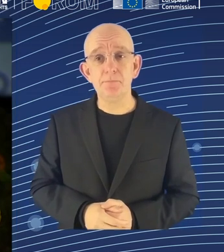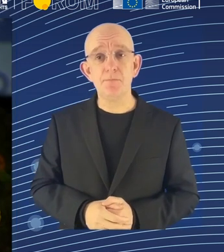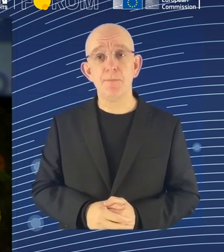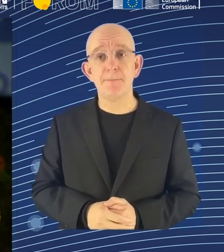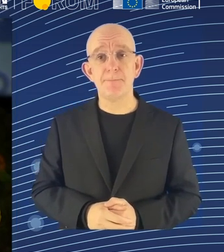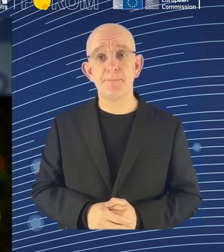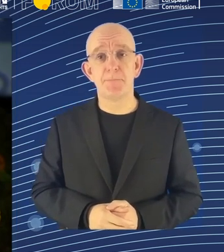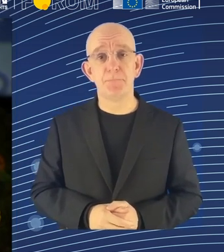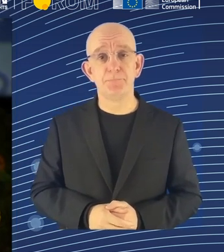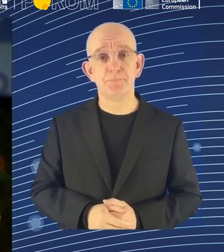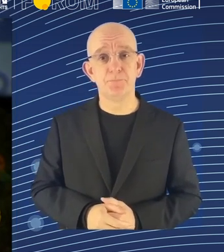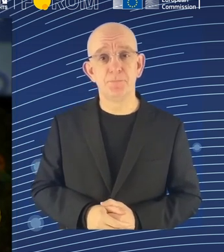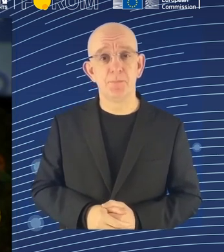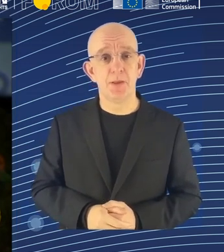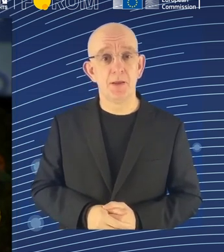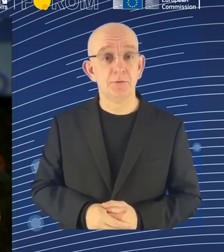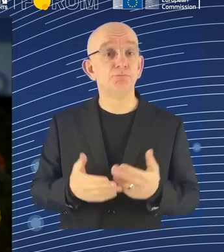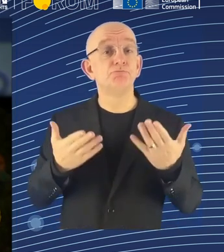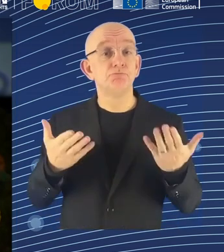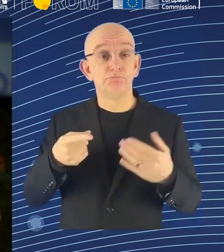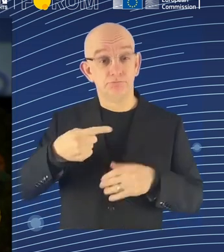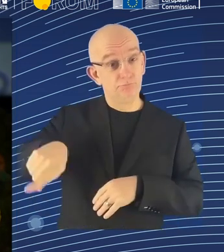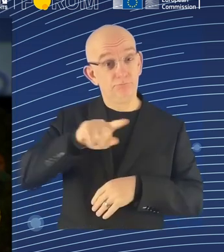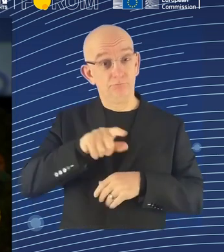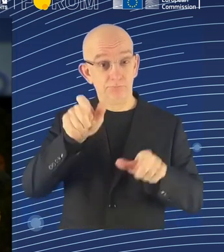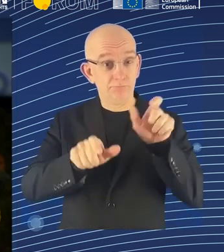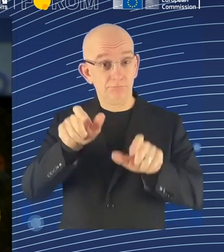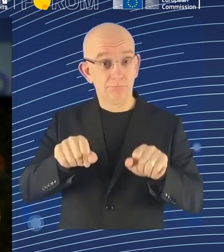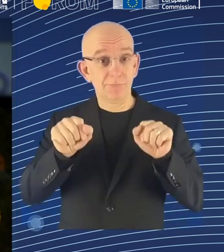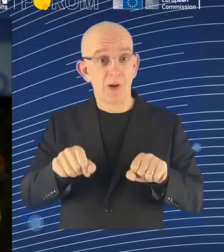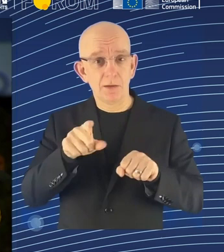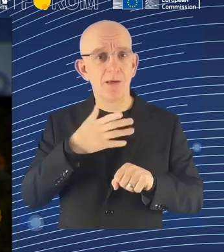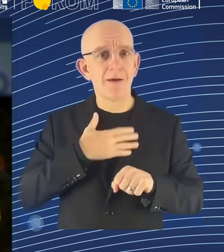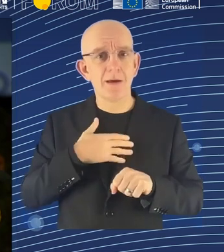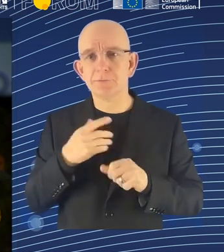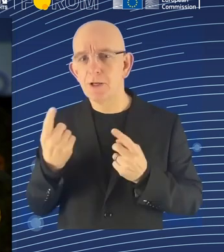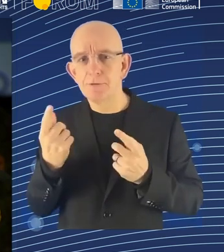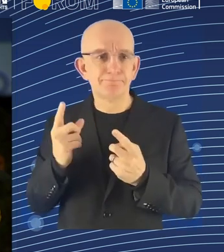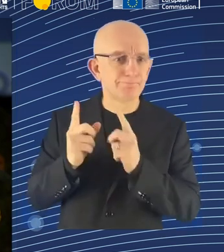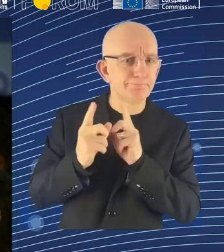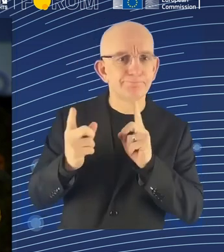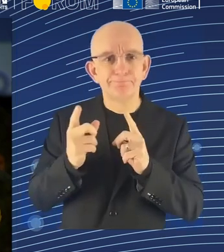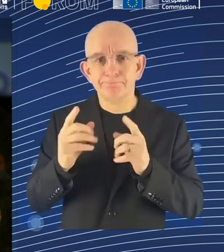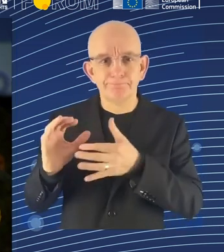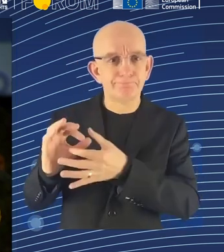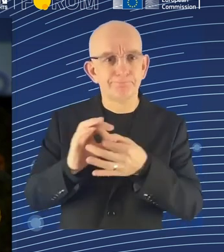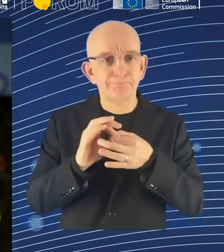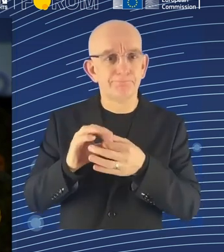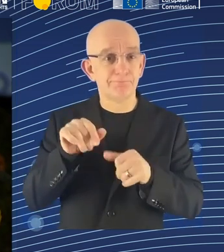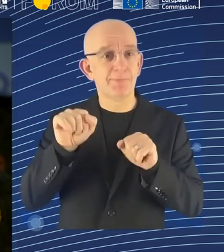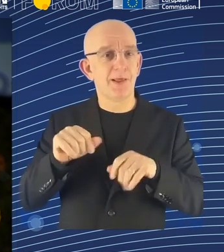with other participants. If you are on site, you can refer to the reception desk to book a meeting room.